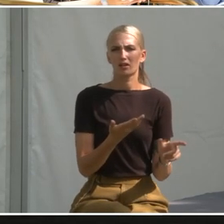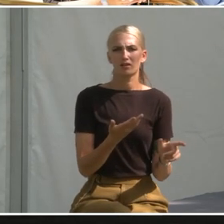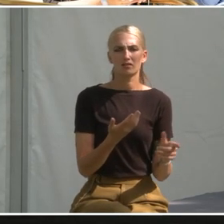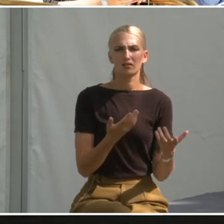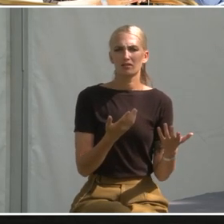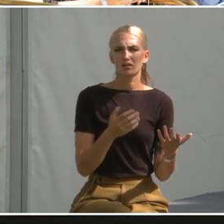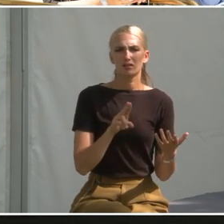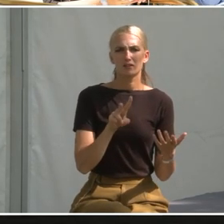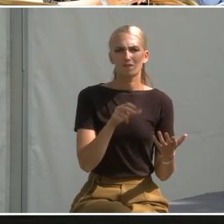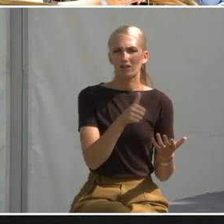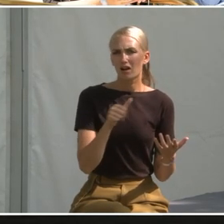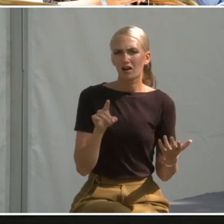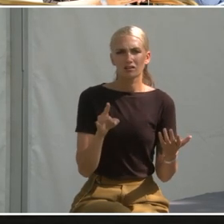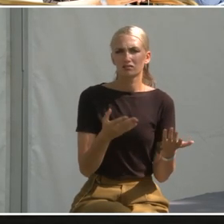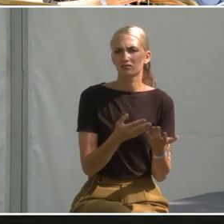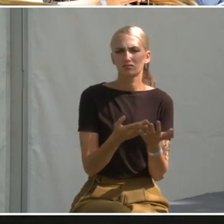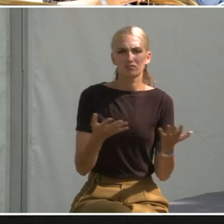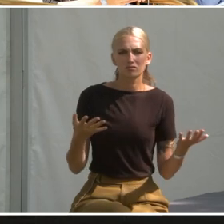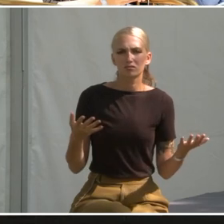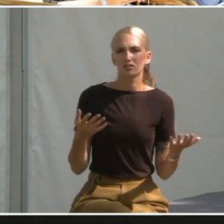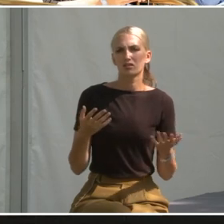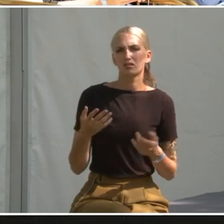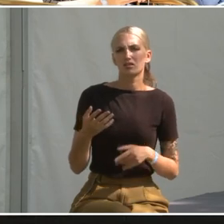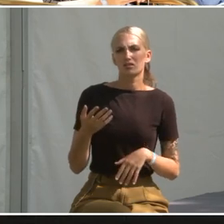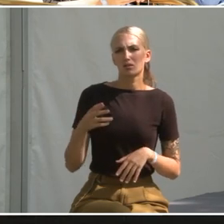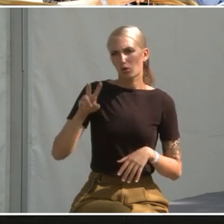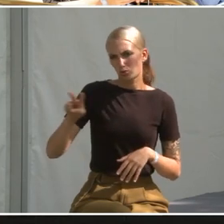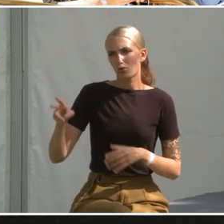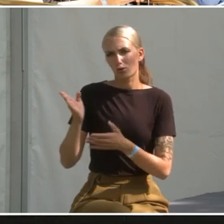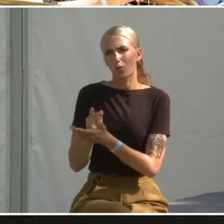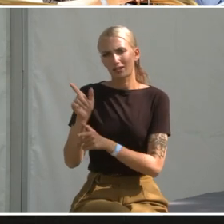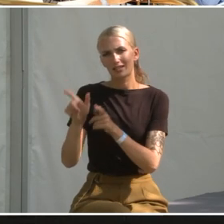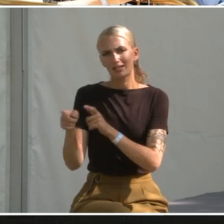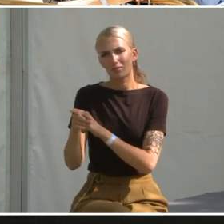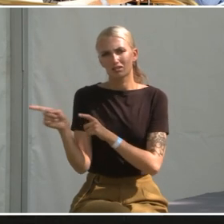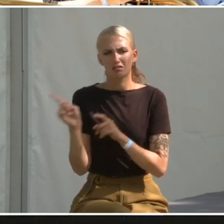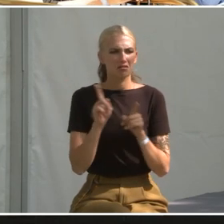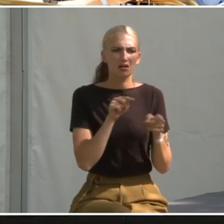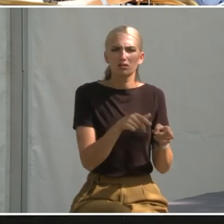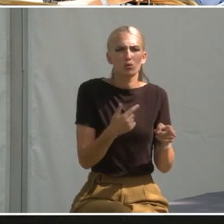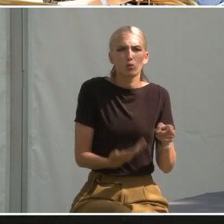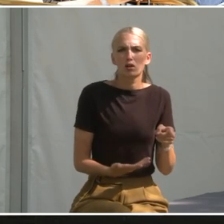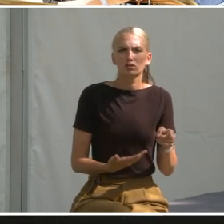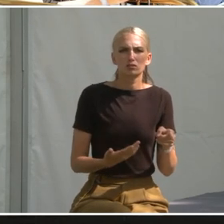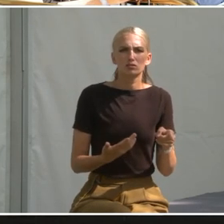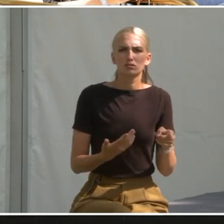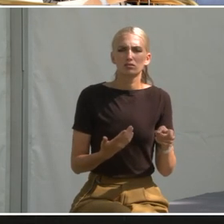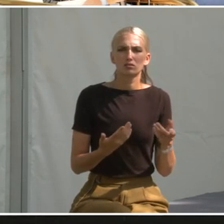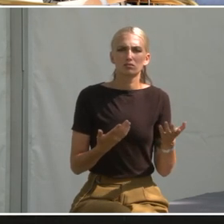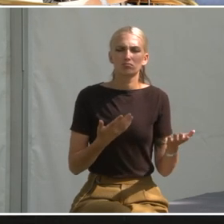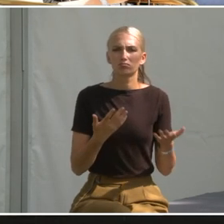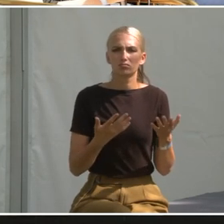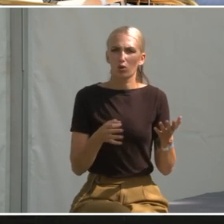person, we know in Norway, and I guess also here, often lead to